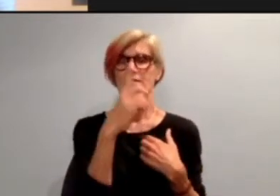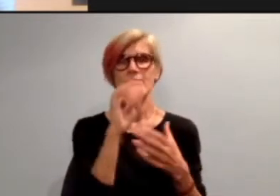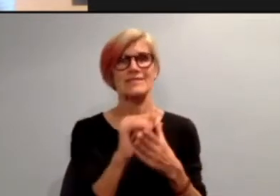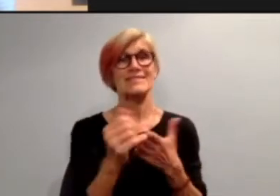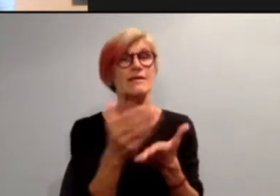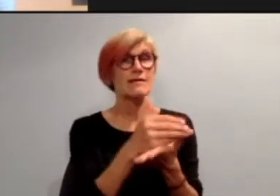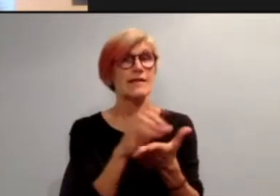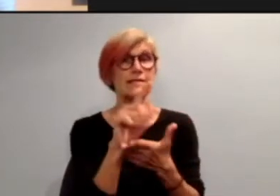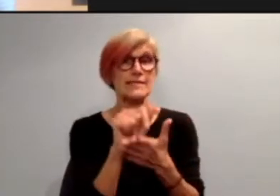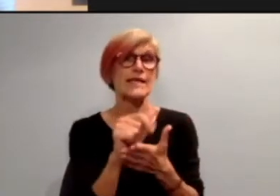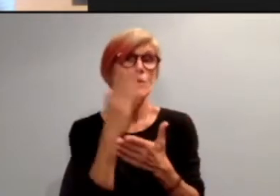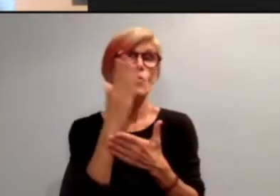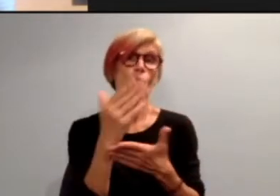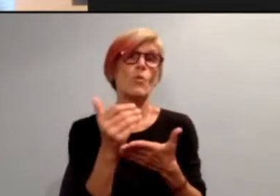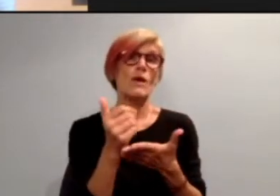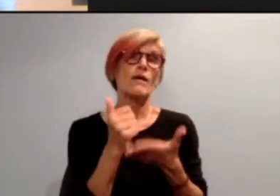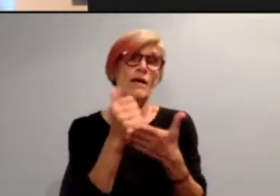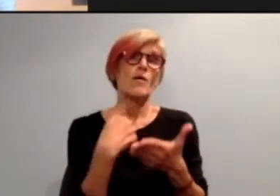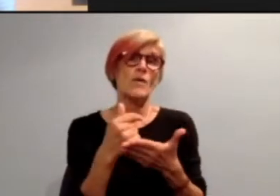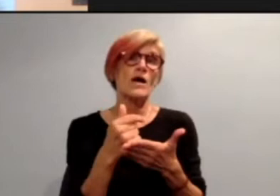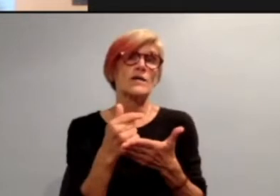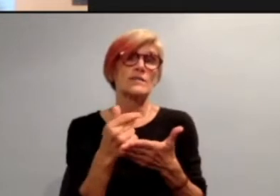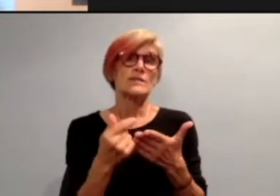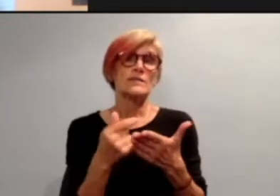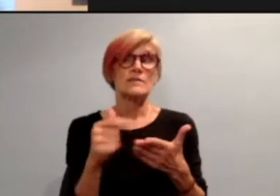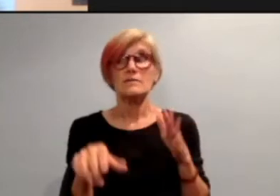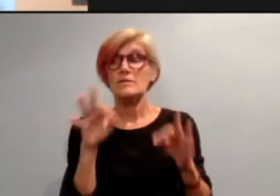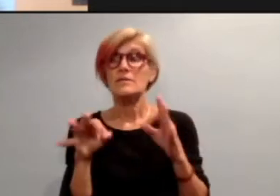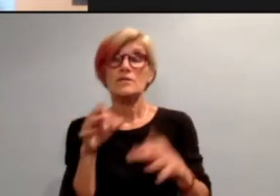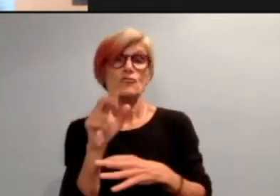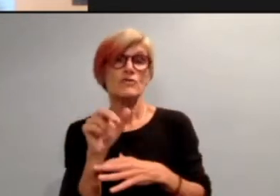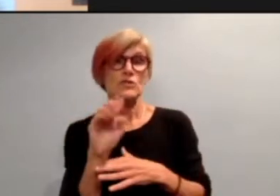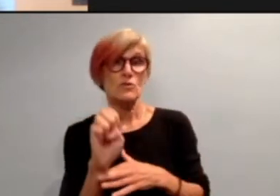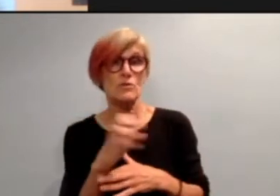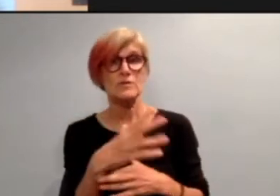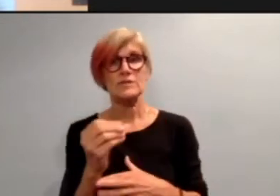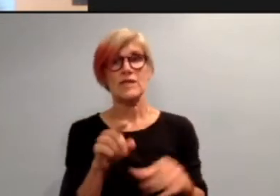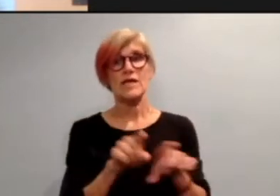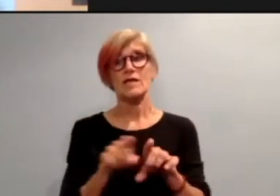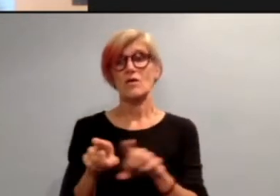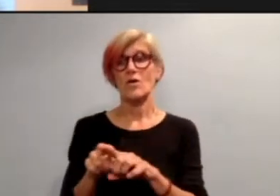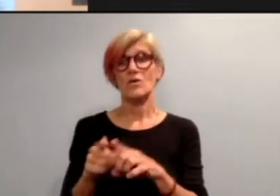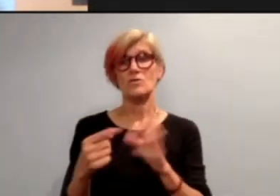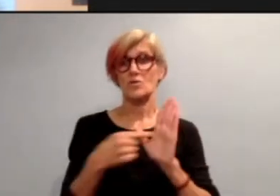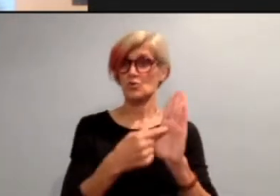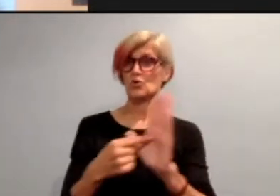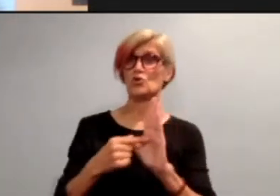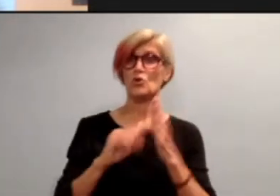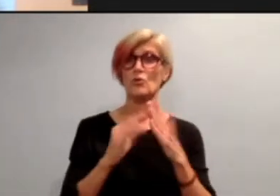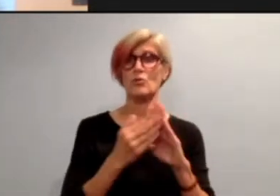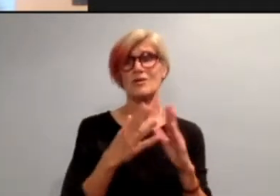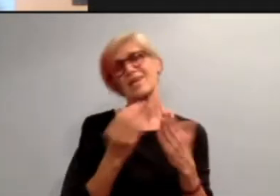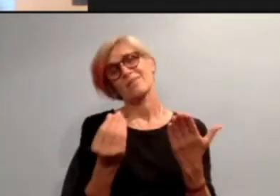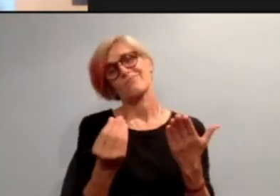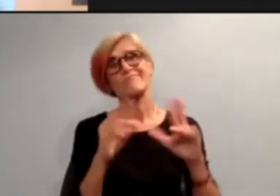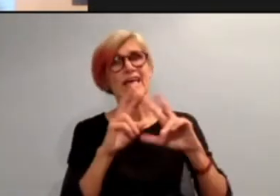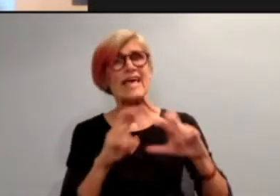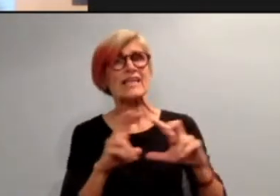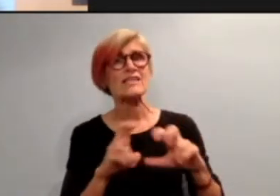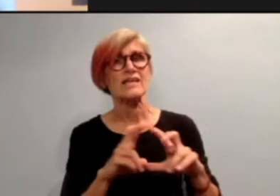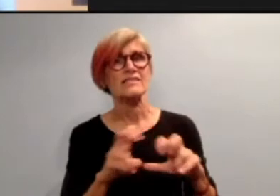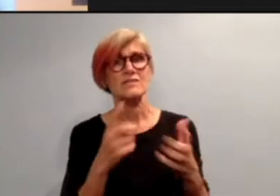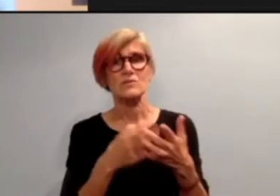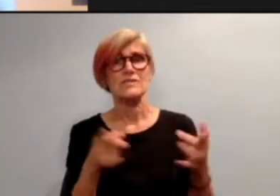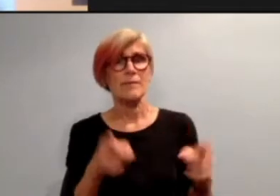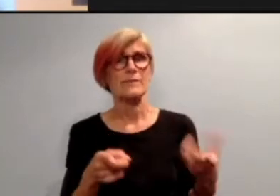help us get the resources and also share with the community and analyze what is happening